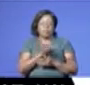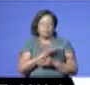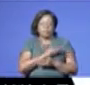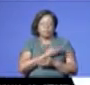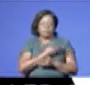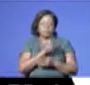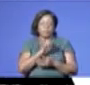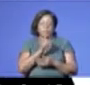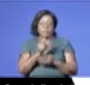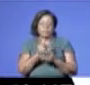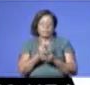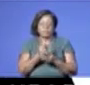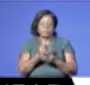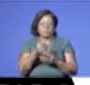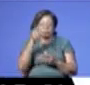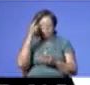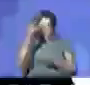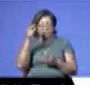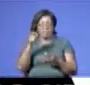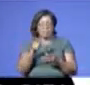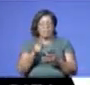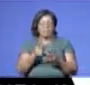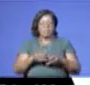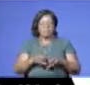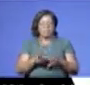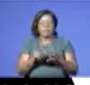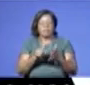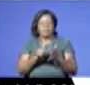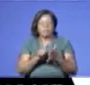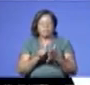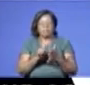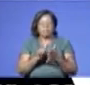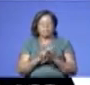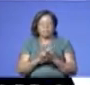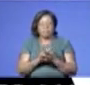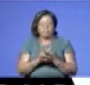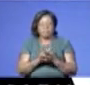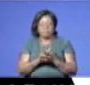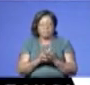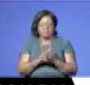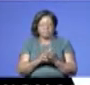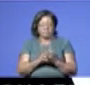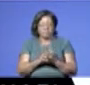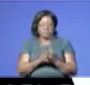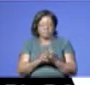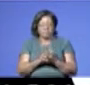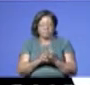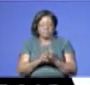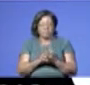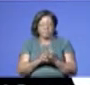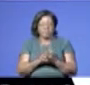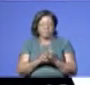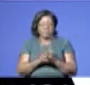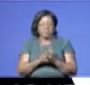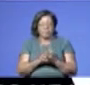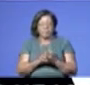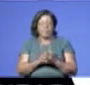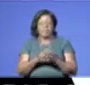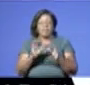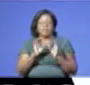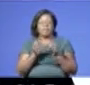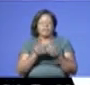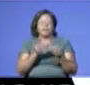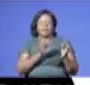even possibly think of when it would reopen due to what we're seeing around the world. The camps are scheduled to leave the Turks and